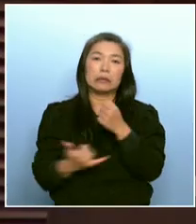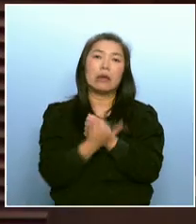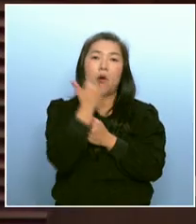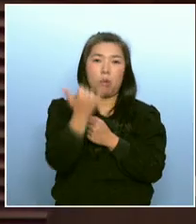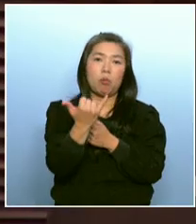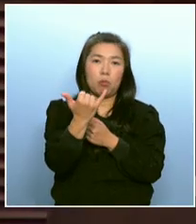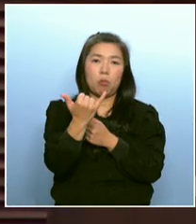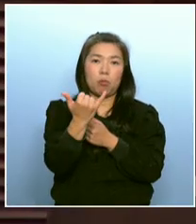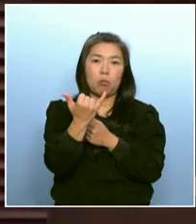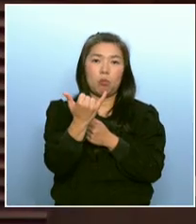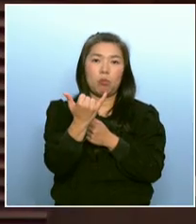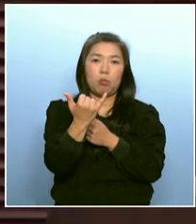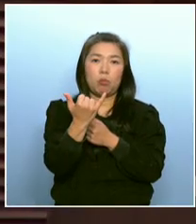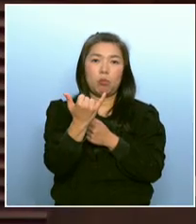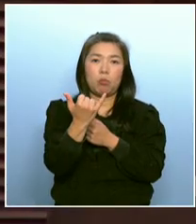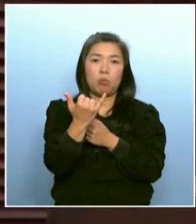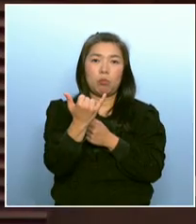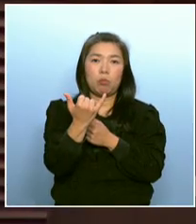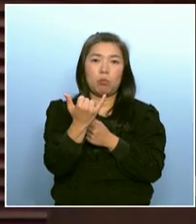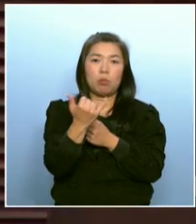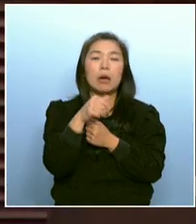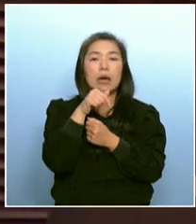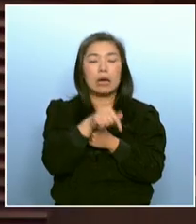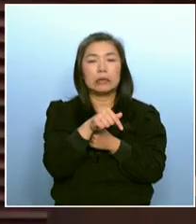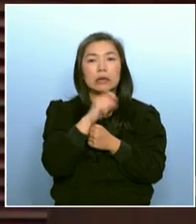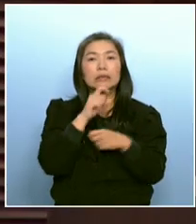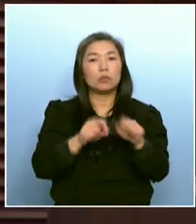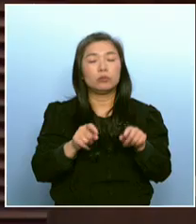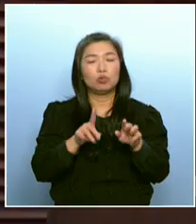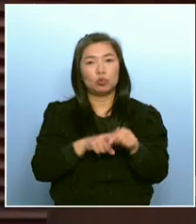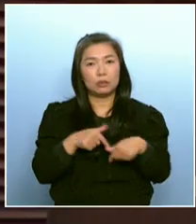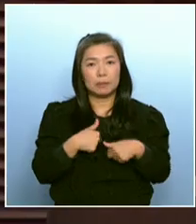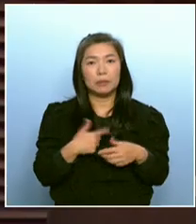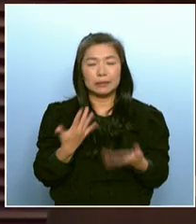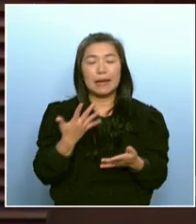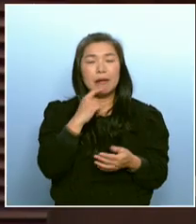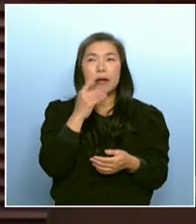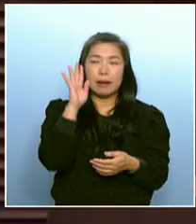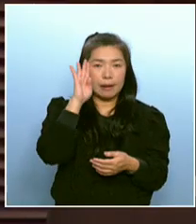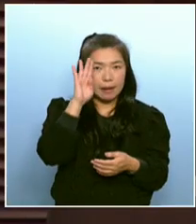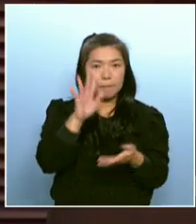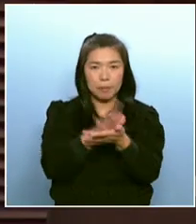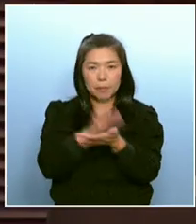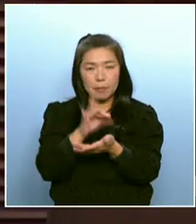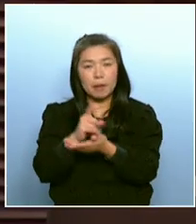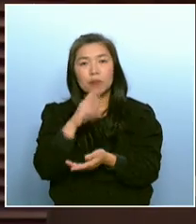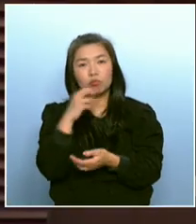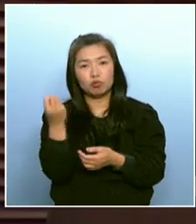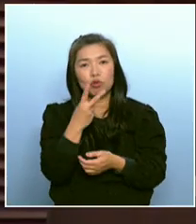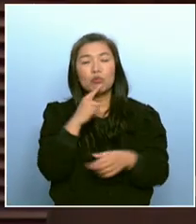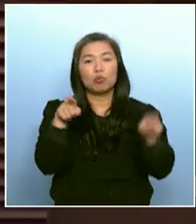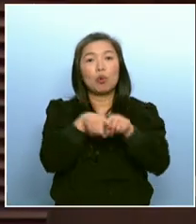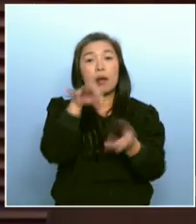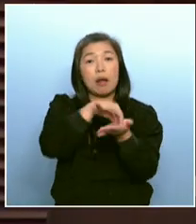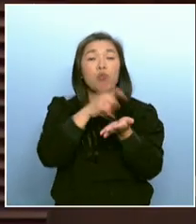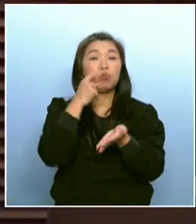for people living in Kuntong District, by 2034, this will be our 6th childcare center. In the